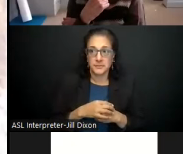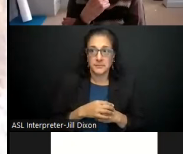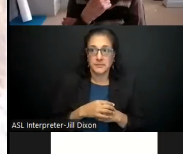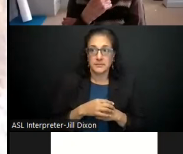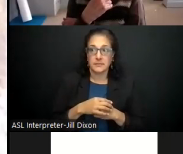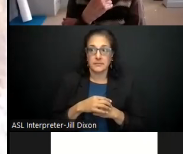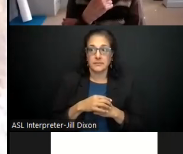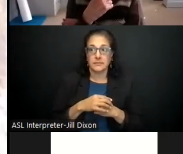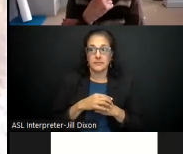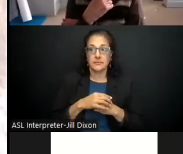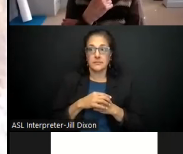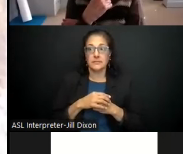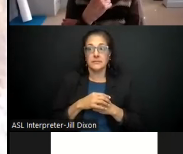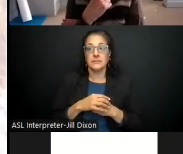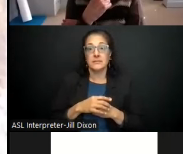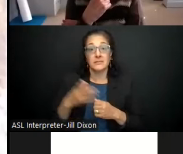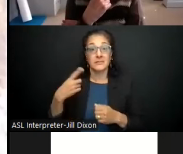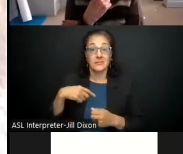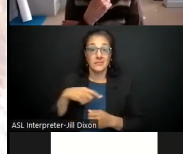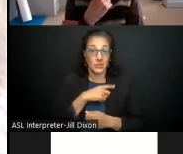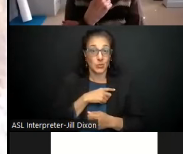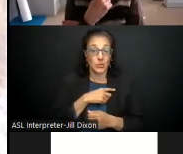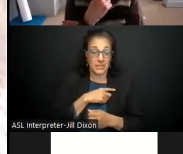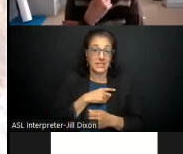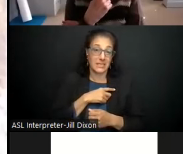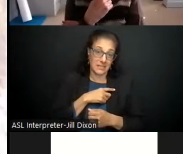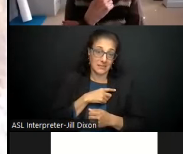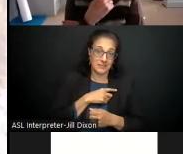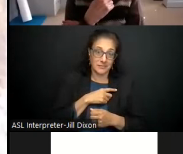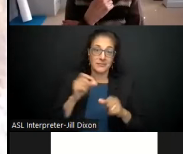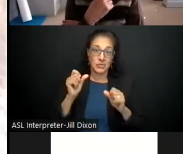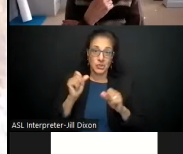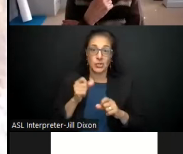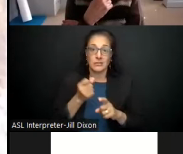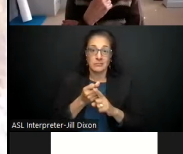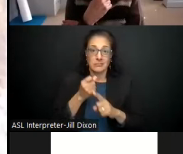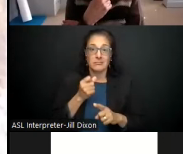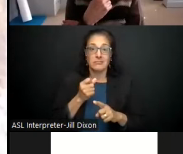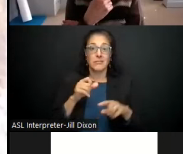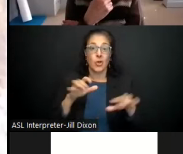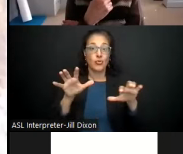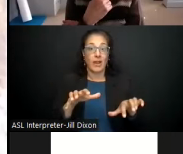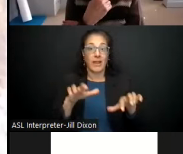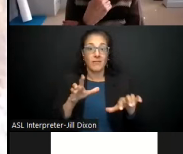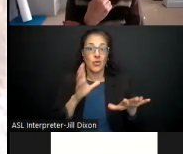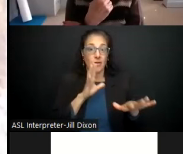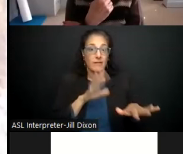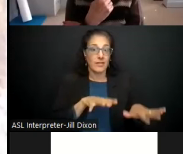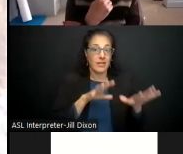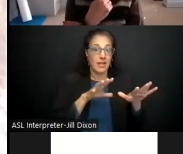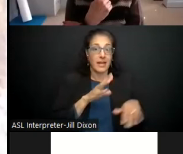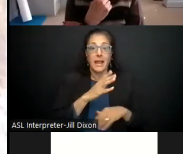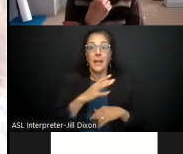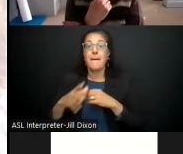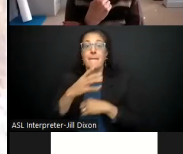So we're susceptible to both rainfall, flooding, and coastal